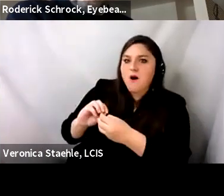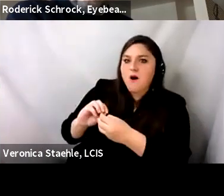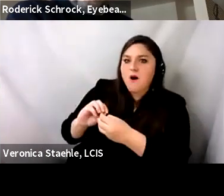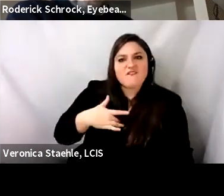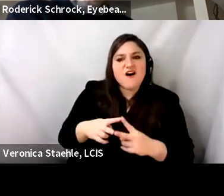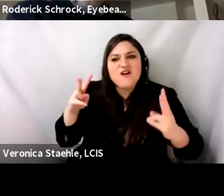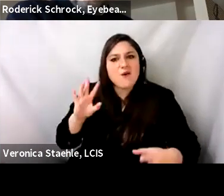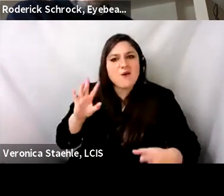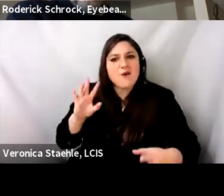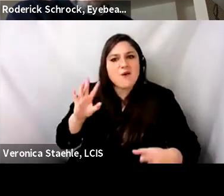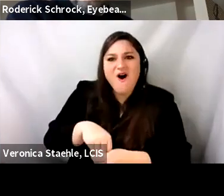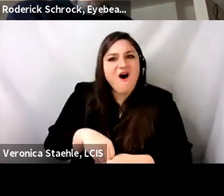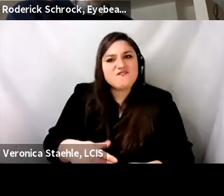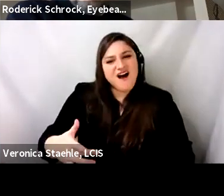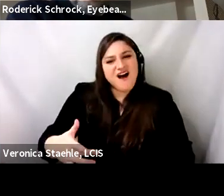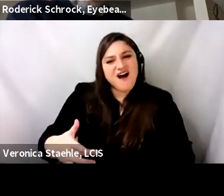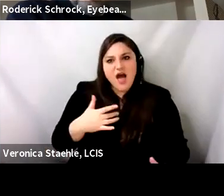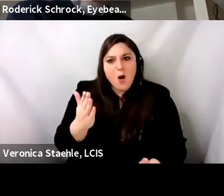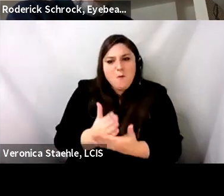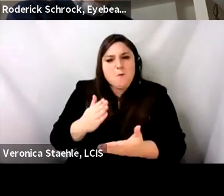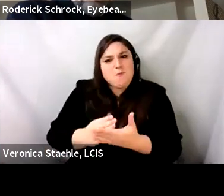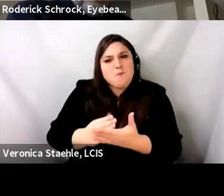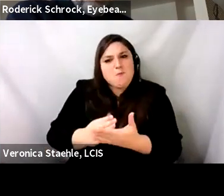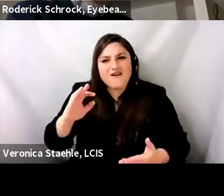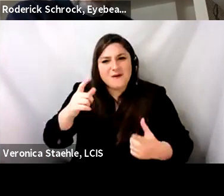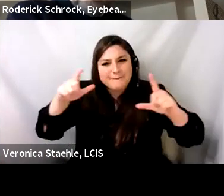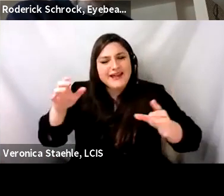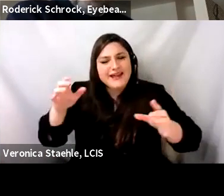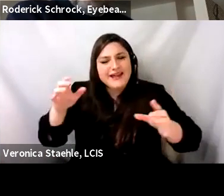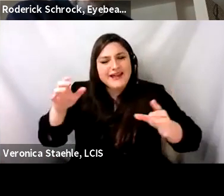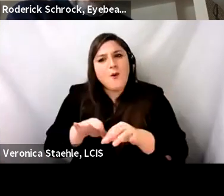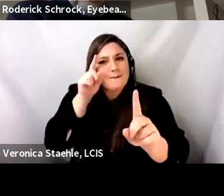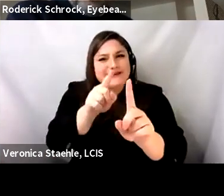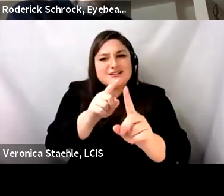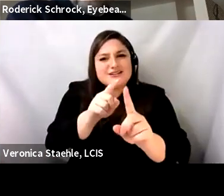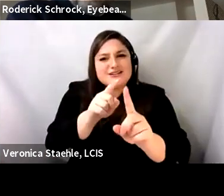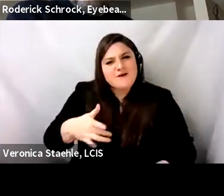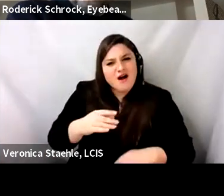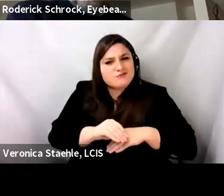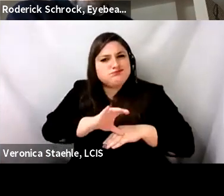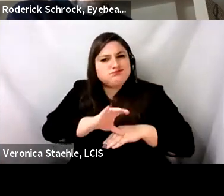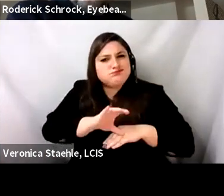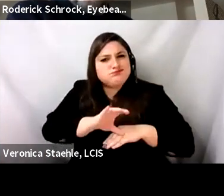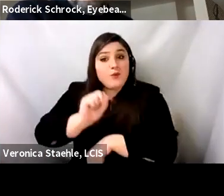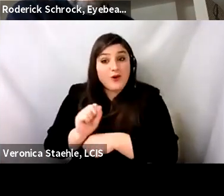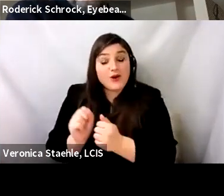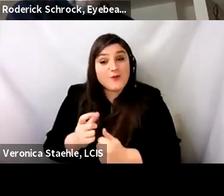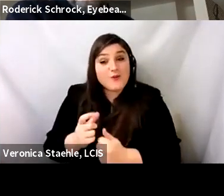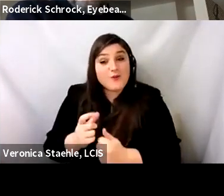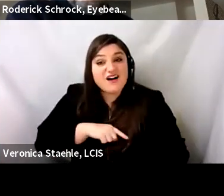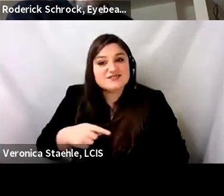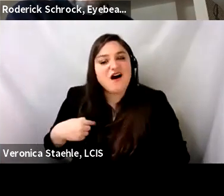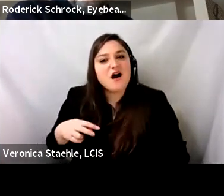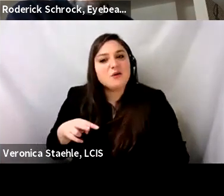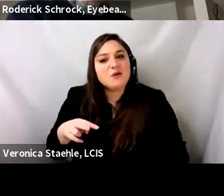to really manifest the mission and the principles of El Puente. And I think that was really important going into the fall, where we